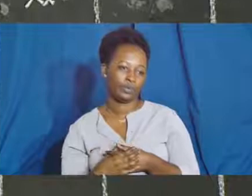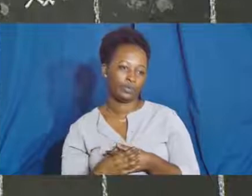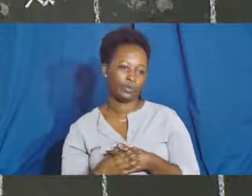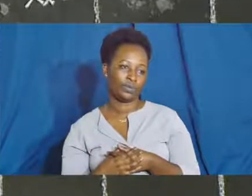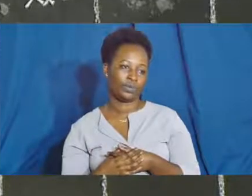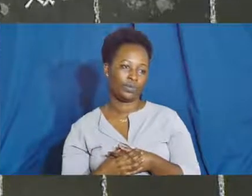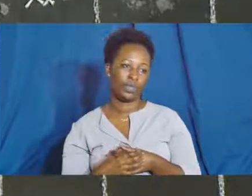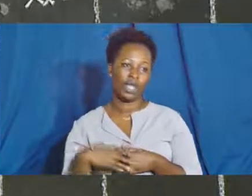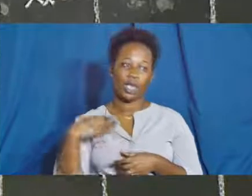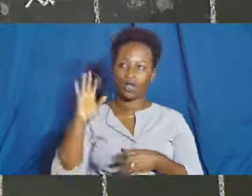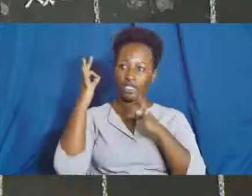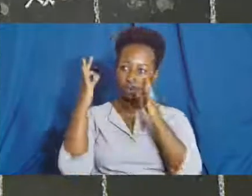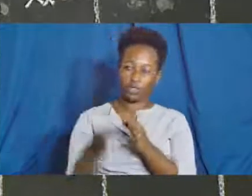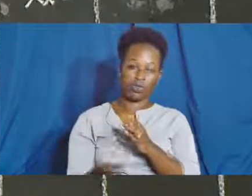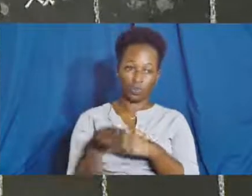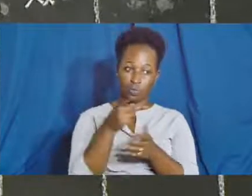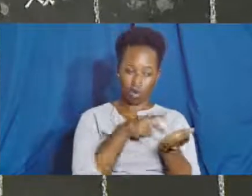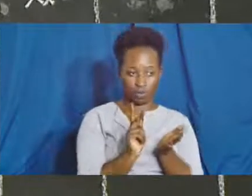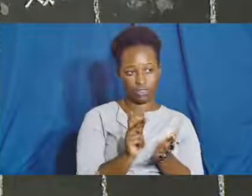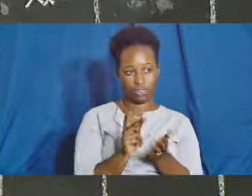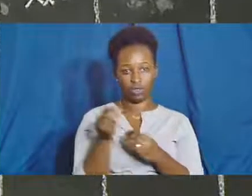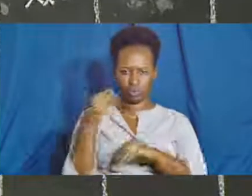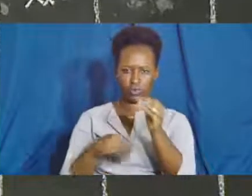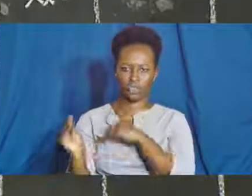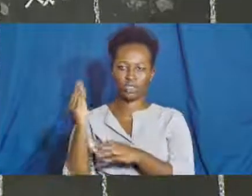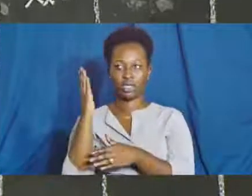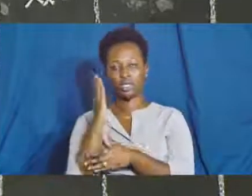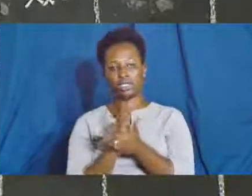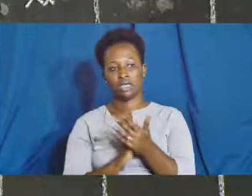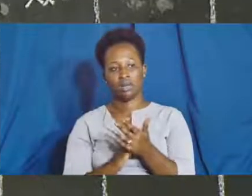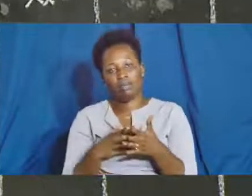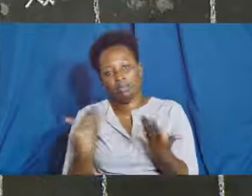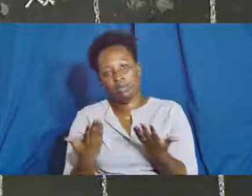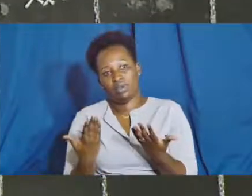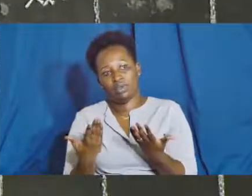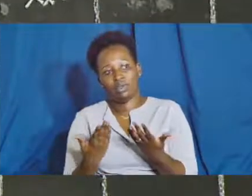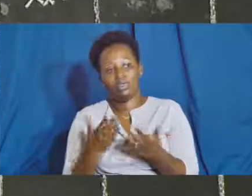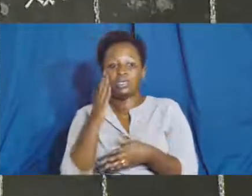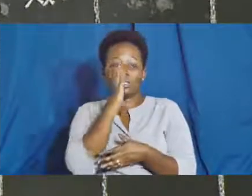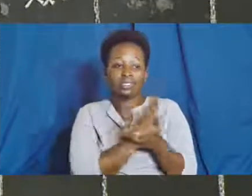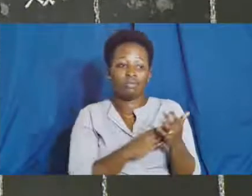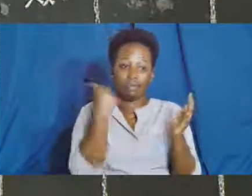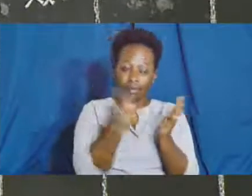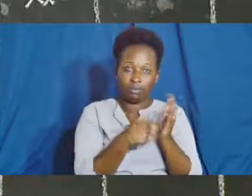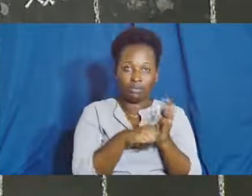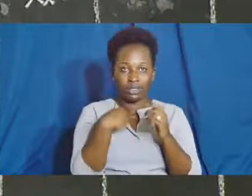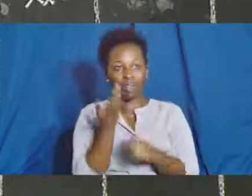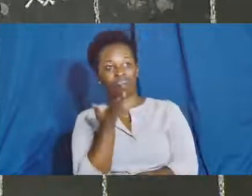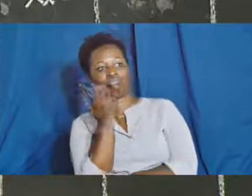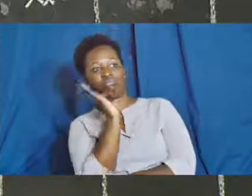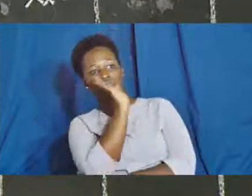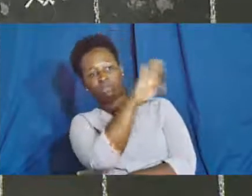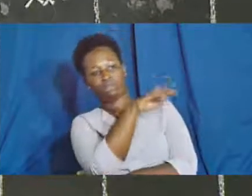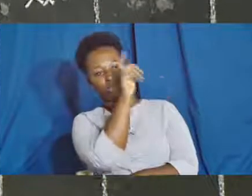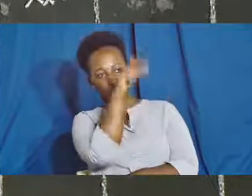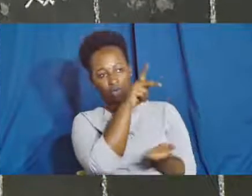out of the goods that you have bought, some maybe have got problems. Then you decide to take them back to the creditors or suppliers.